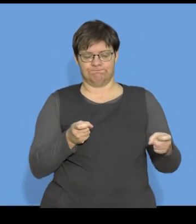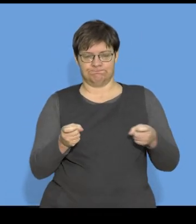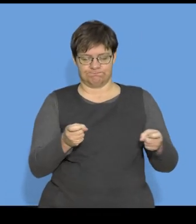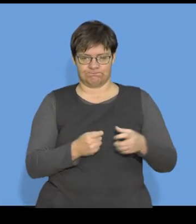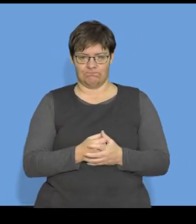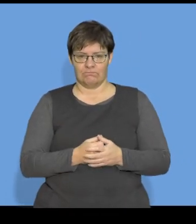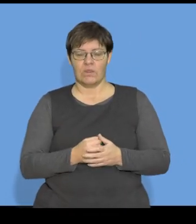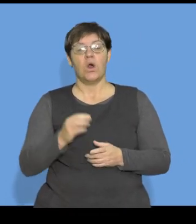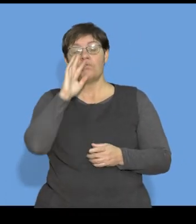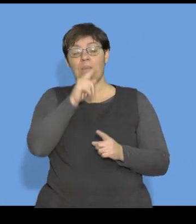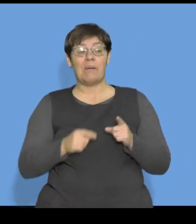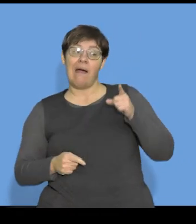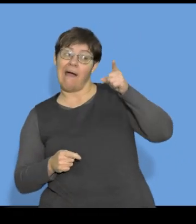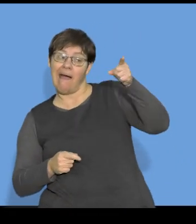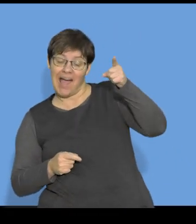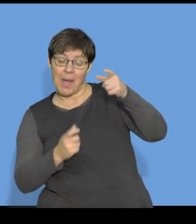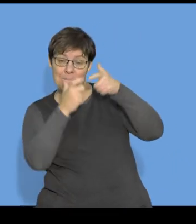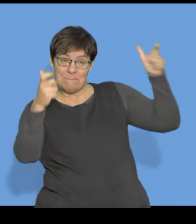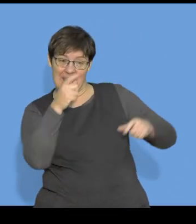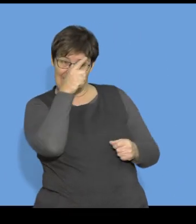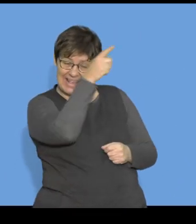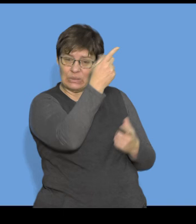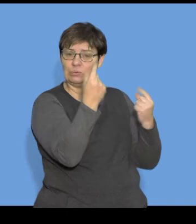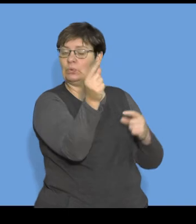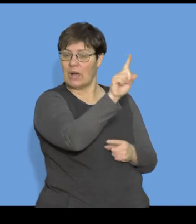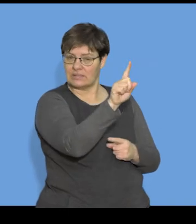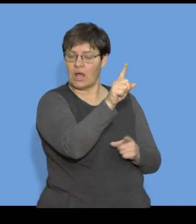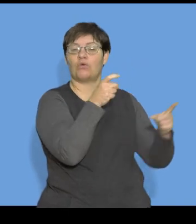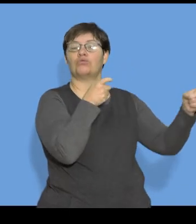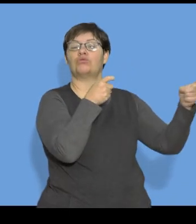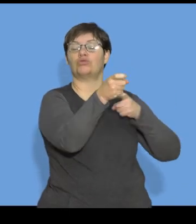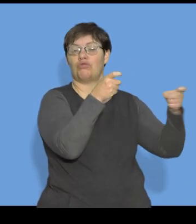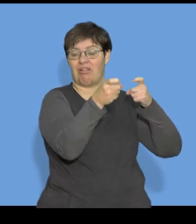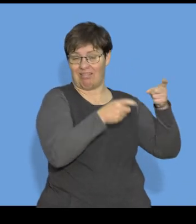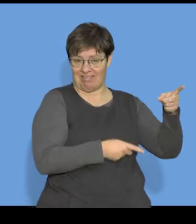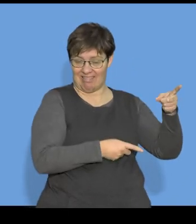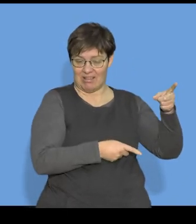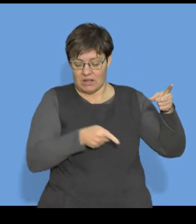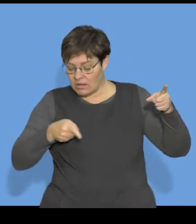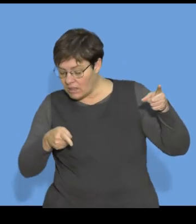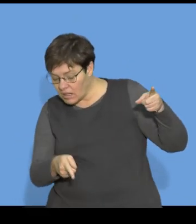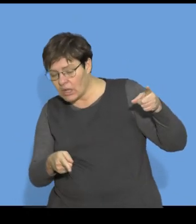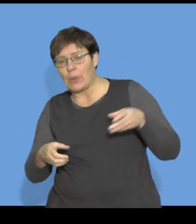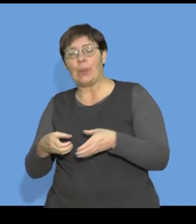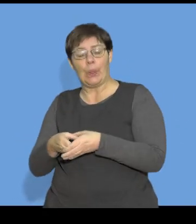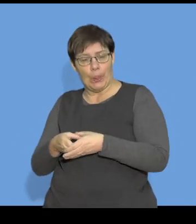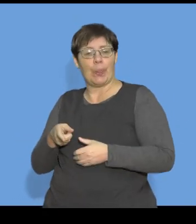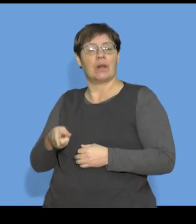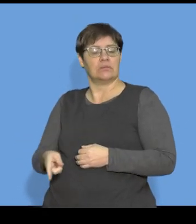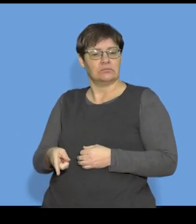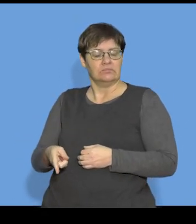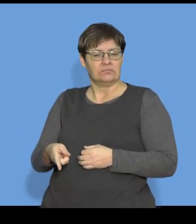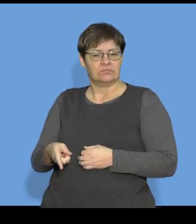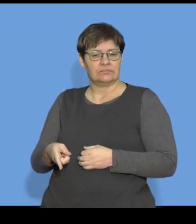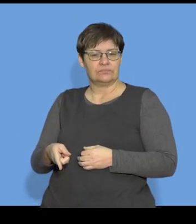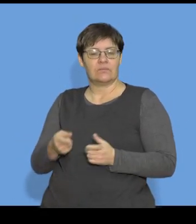Remember, we said the cerebrum, the biggest part, does what? Controls. The smallest part,